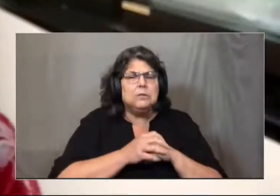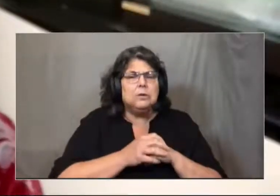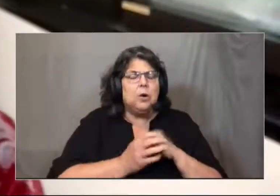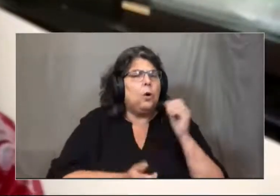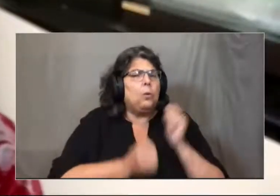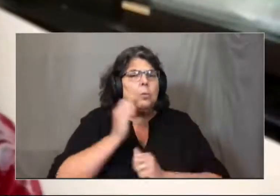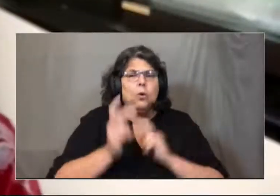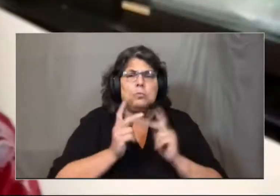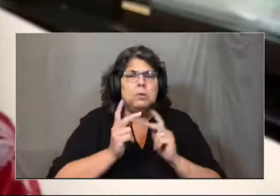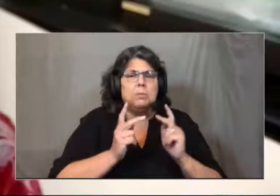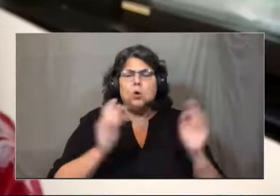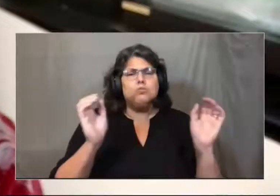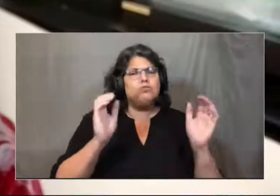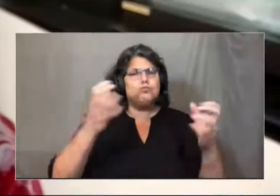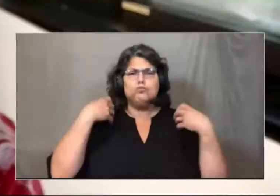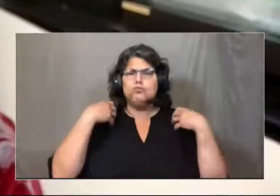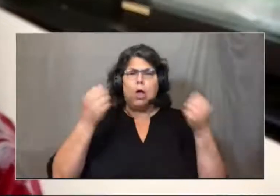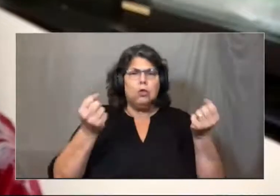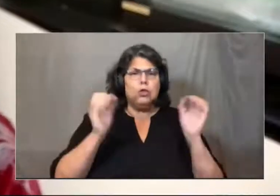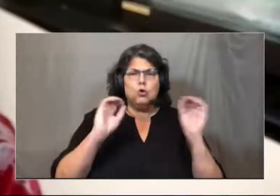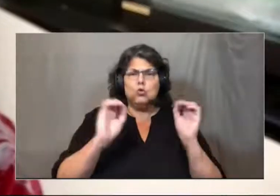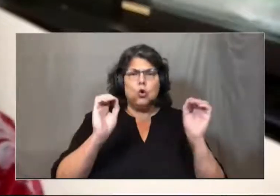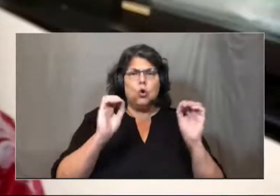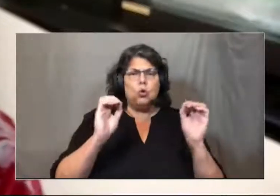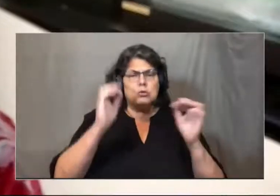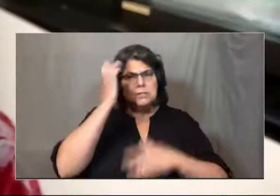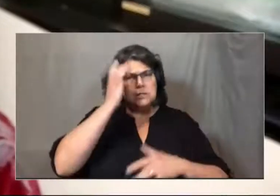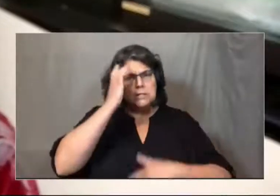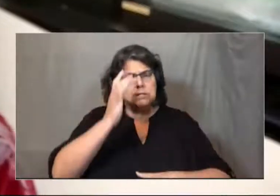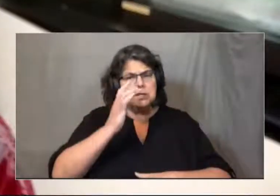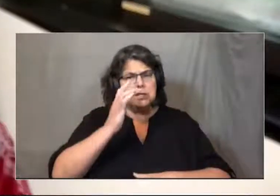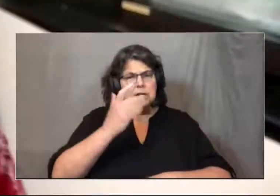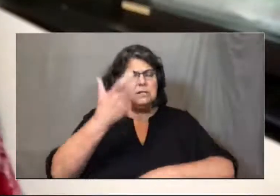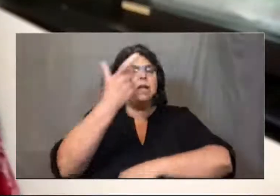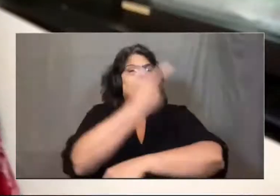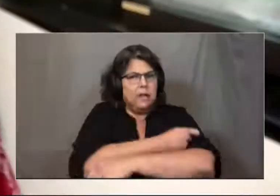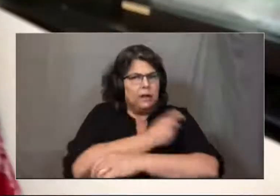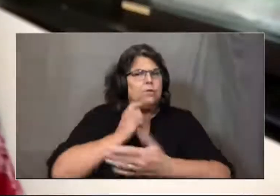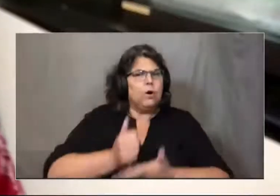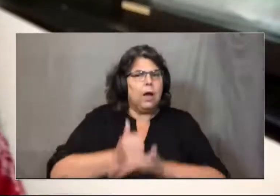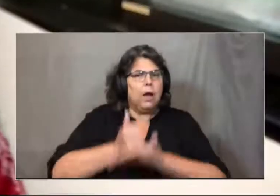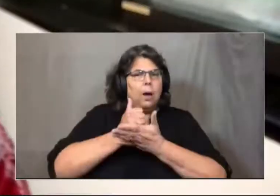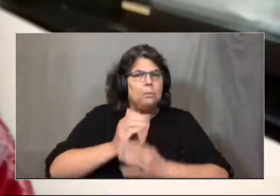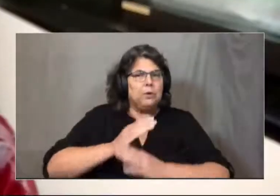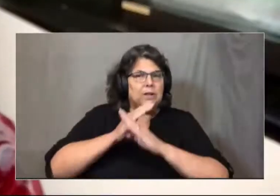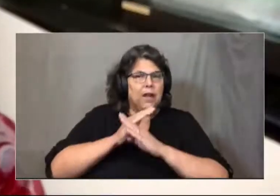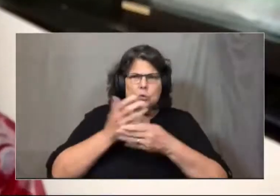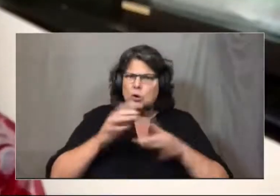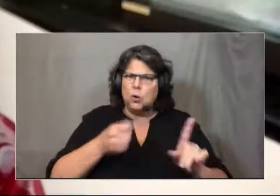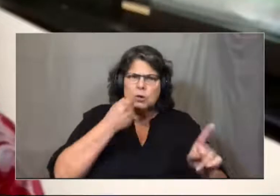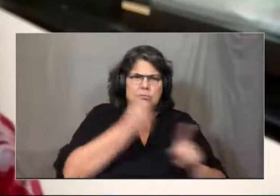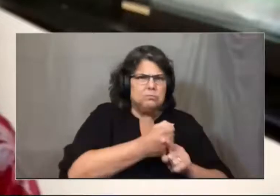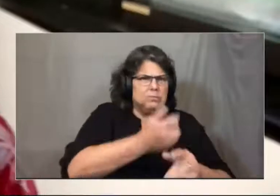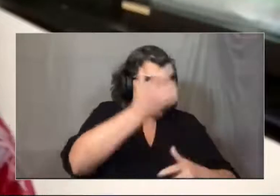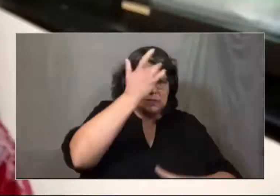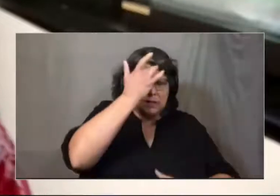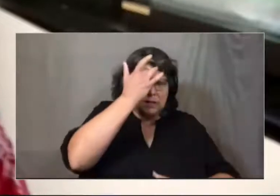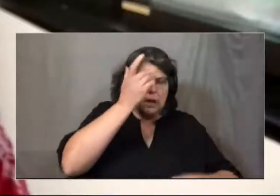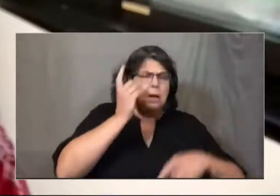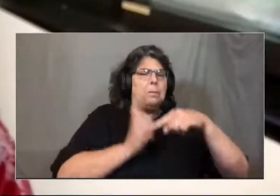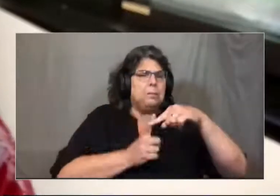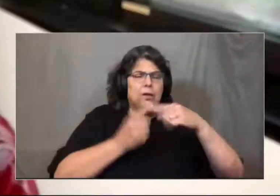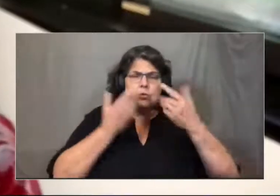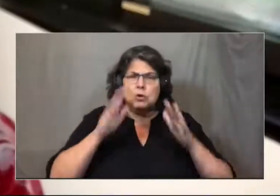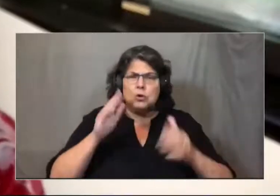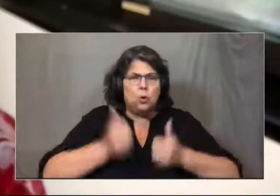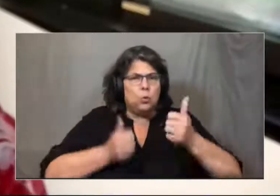who don't have disease. We don't want to make them sick. And we don't know that every vaccine is effective. In fact, the vaccines we have